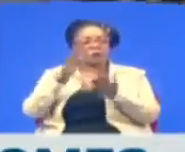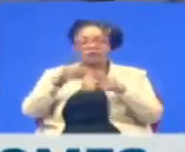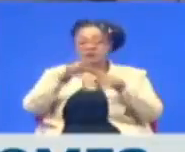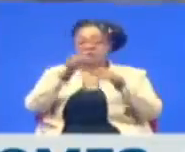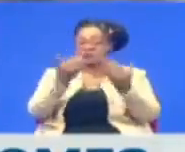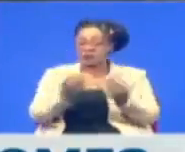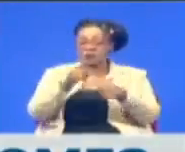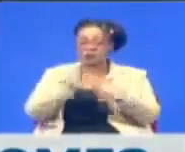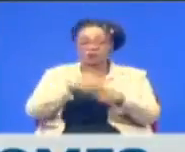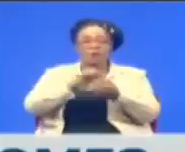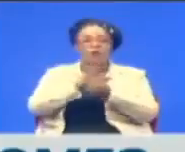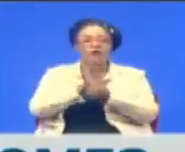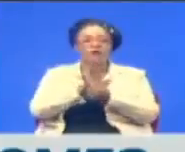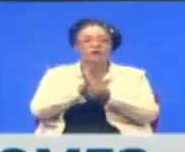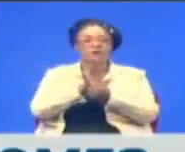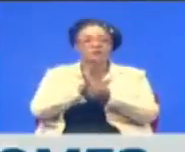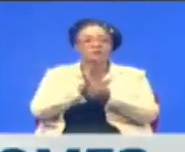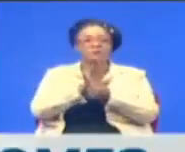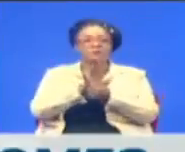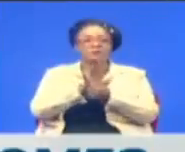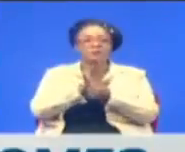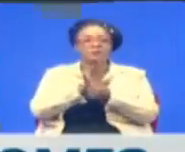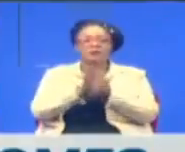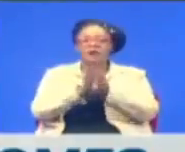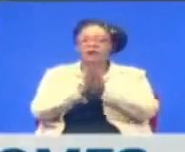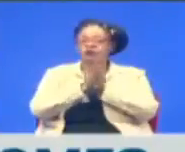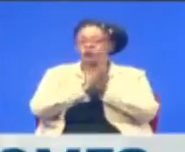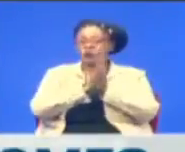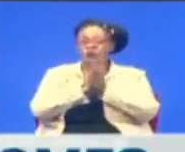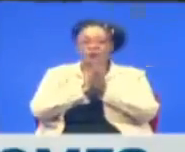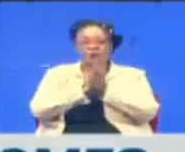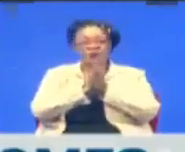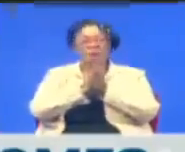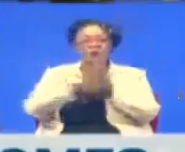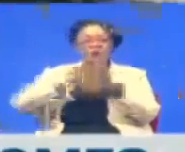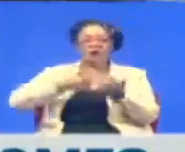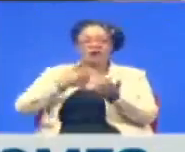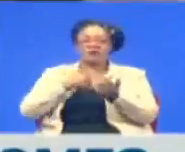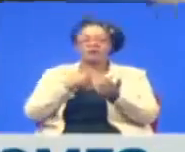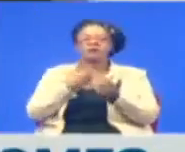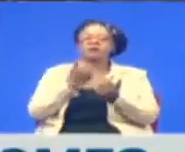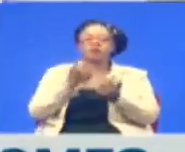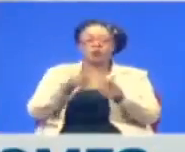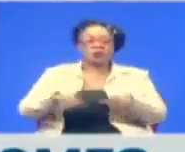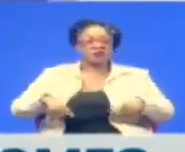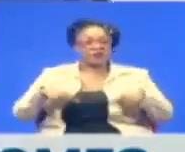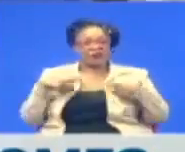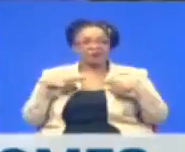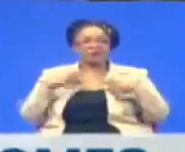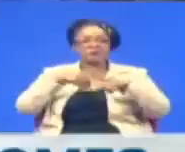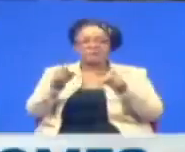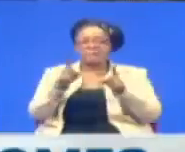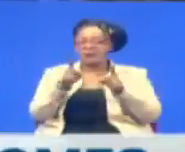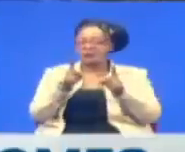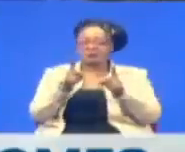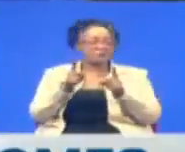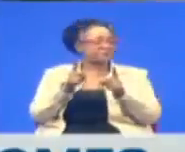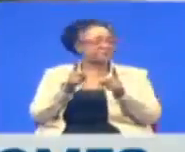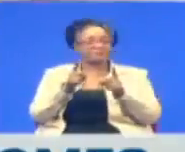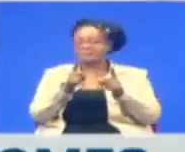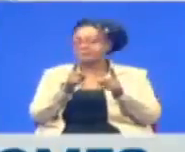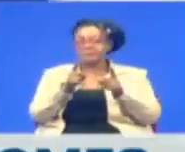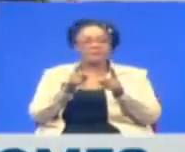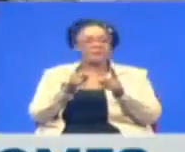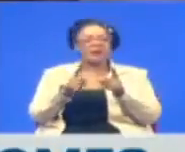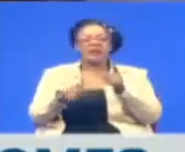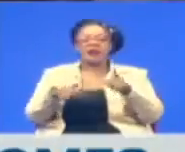COVID-19 pandemic. Theirs is a story of looking to make a living, but ending up in what is akin to a living